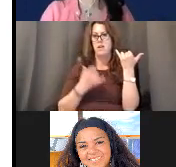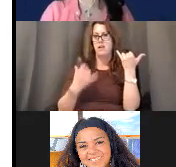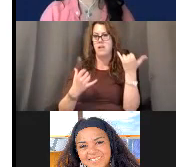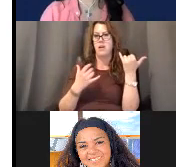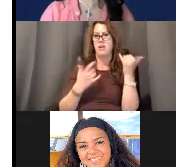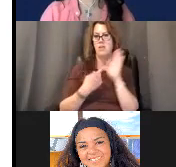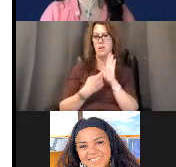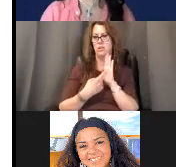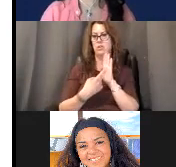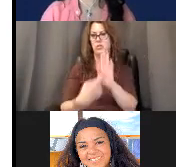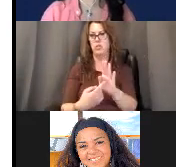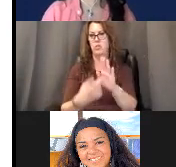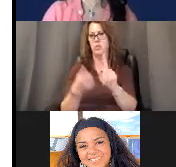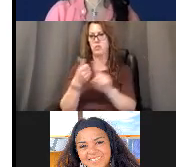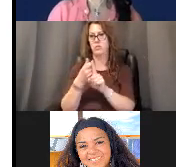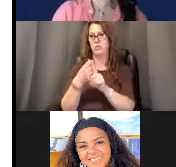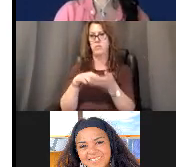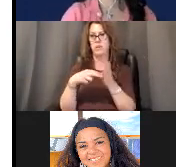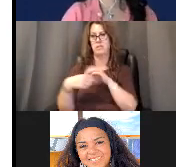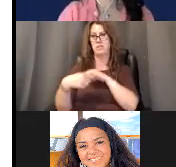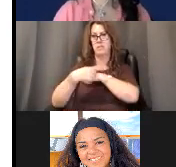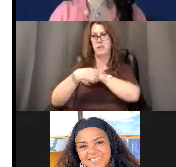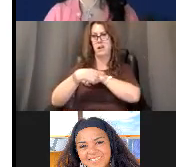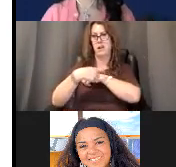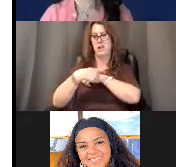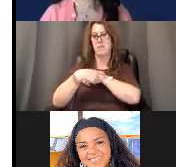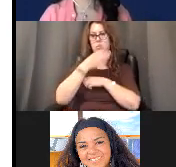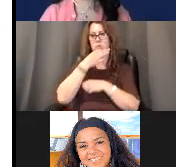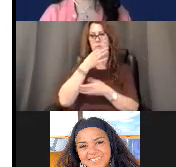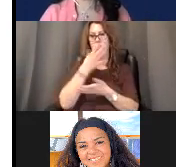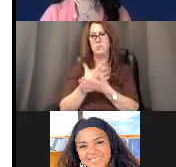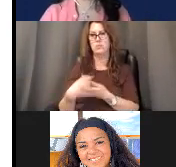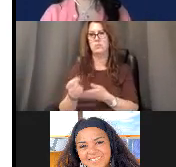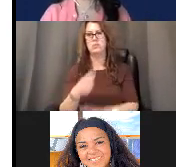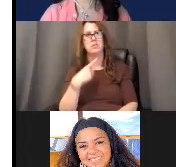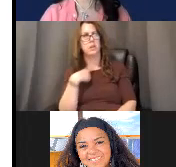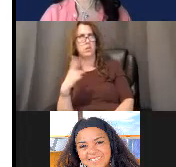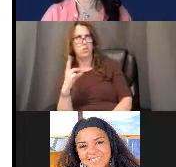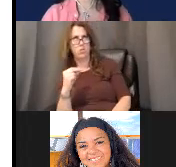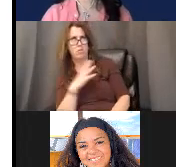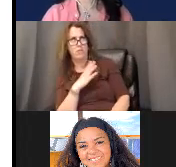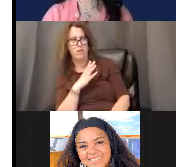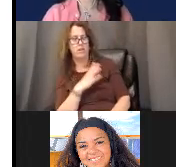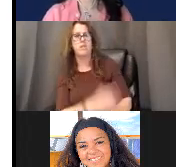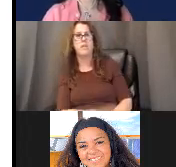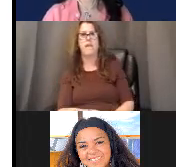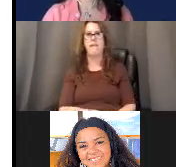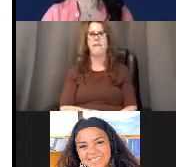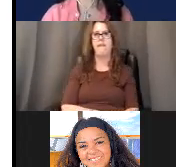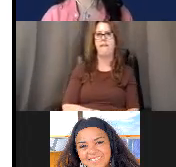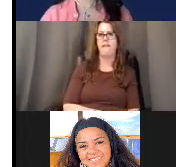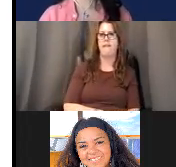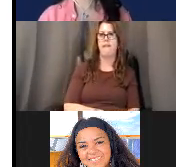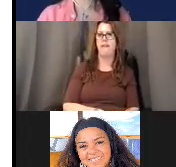pinch? Want to make sure. No, you're fine. I just okay. Did you want to? I got used to the cat. I was looking